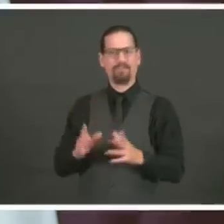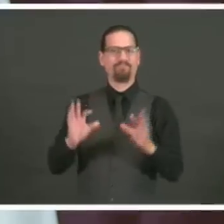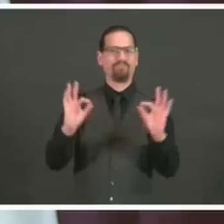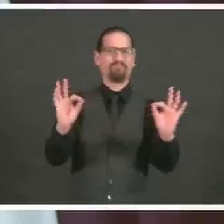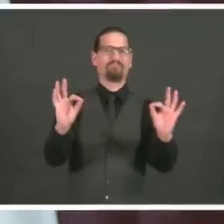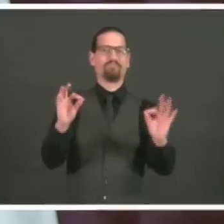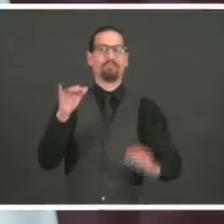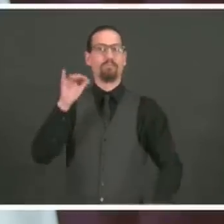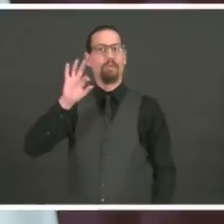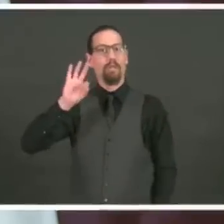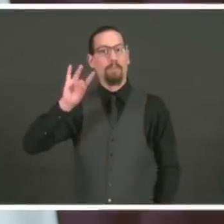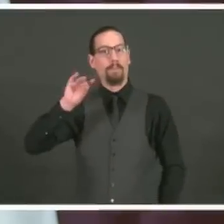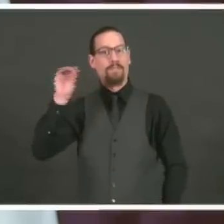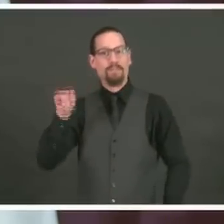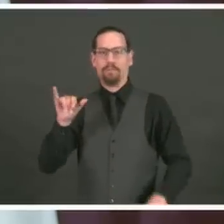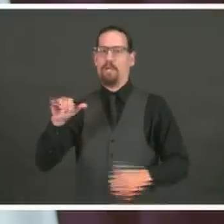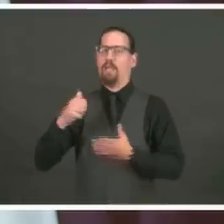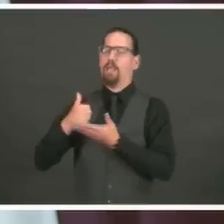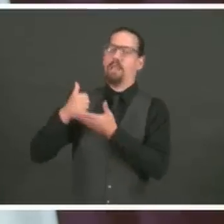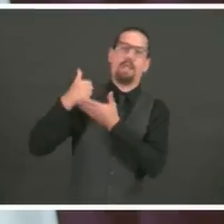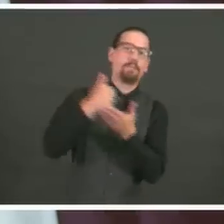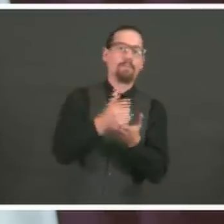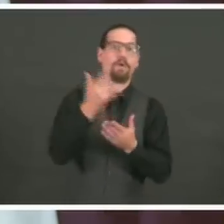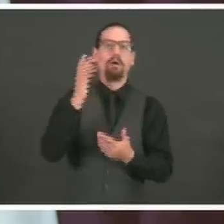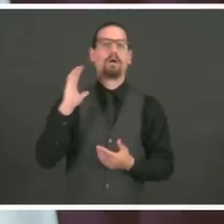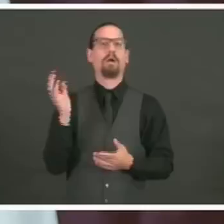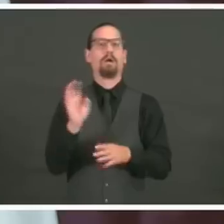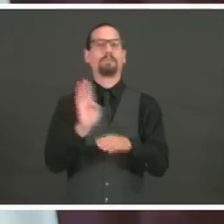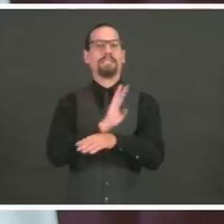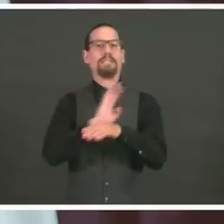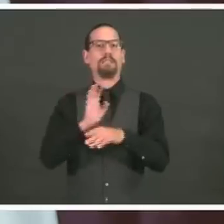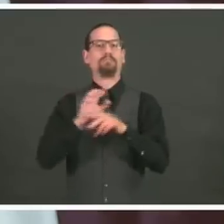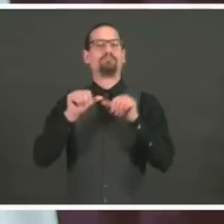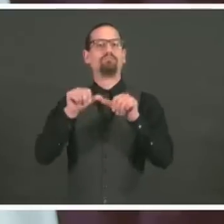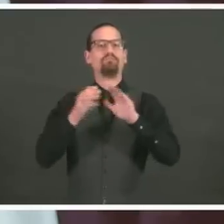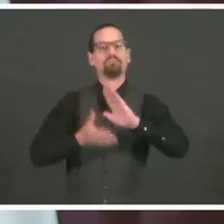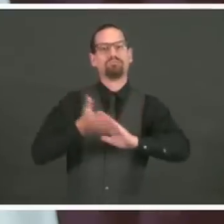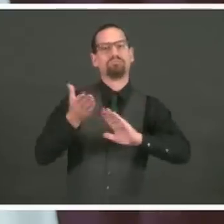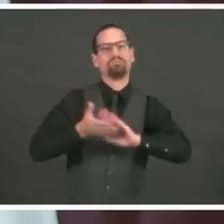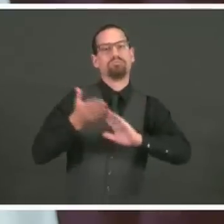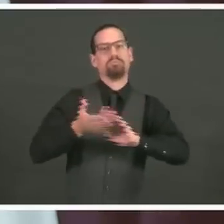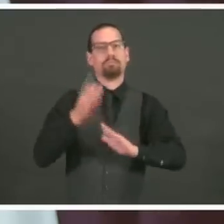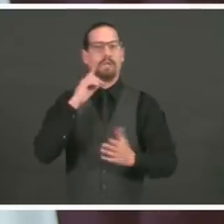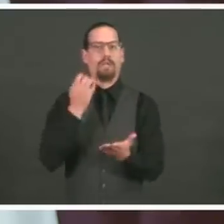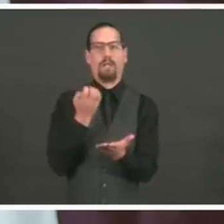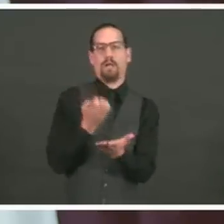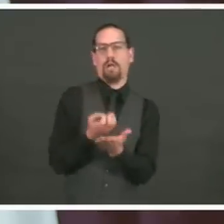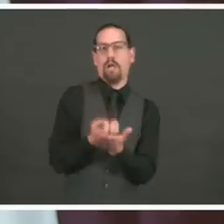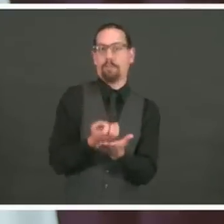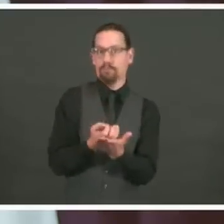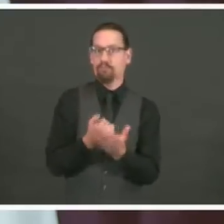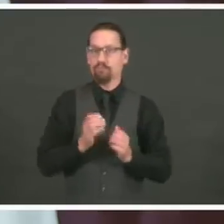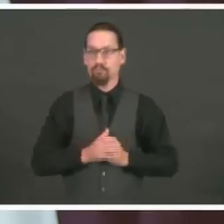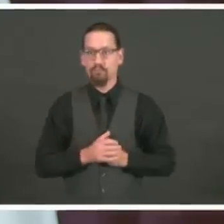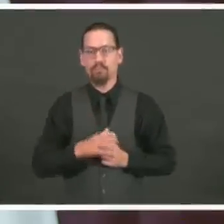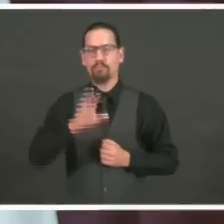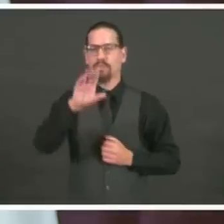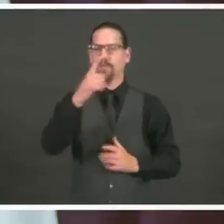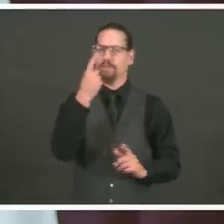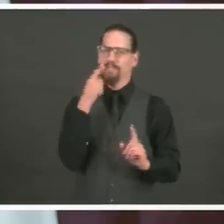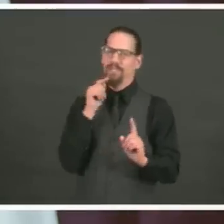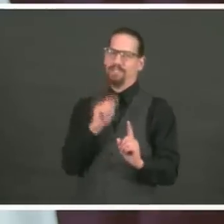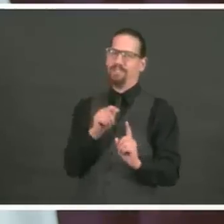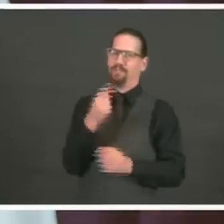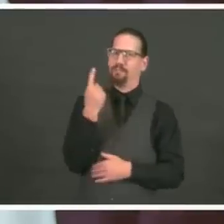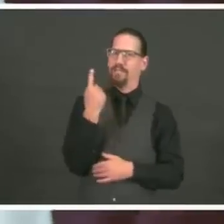vaccine. There's one area that we do need to do better. We continue to see it,